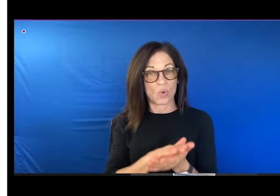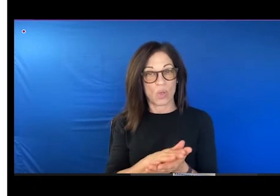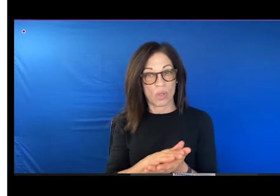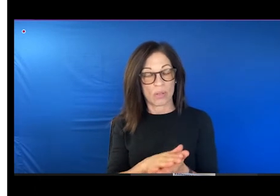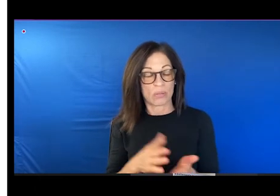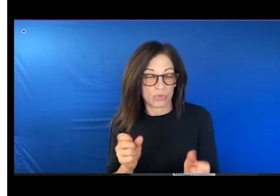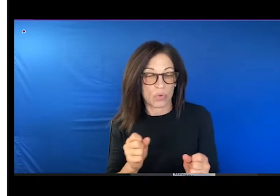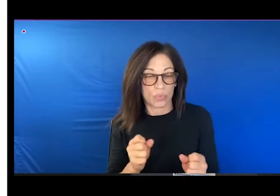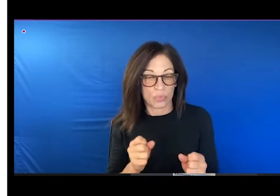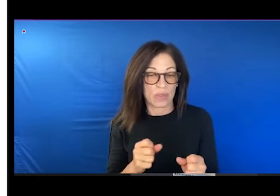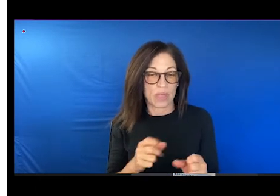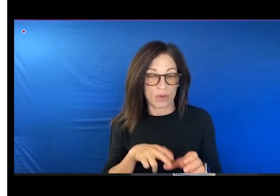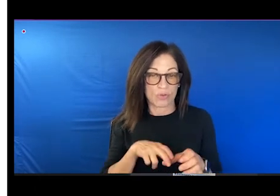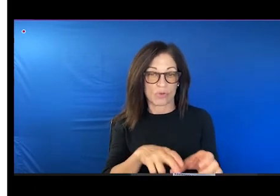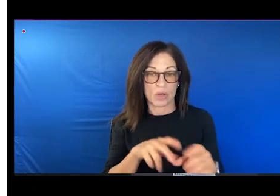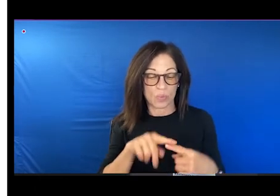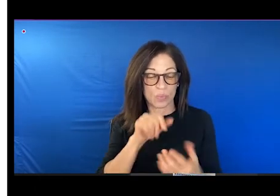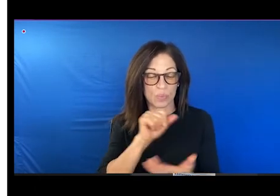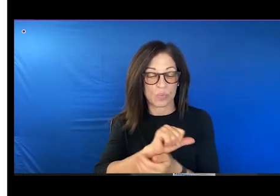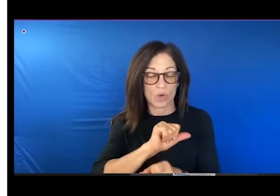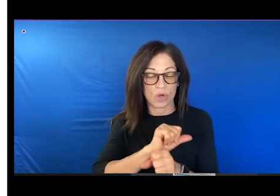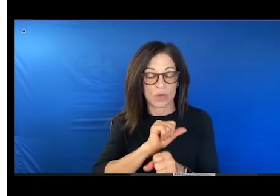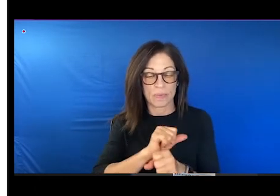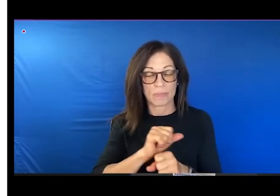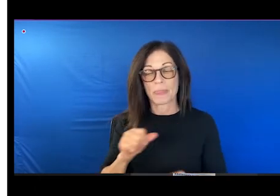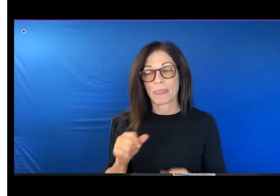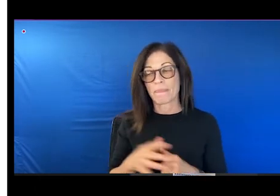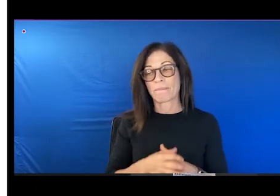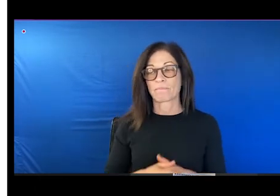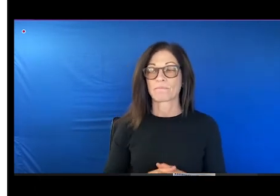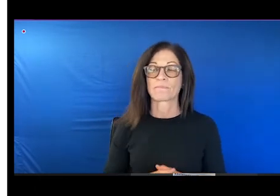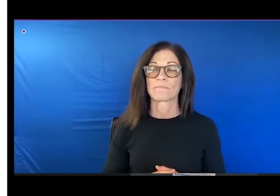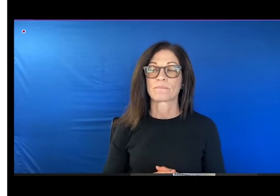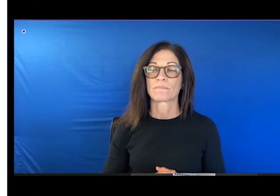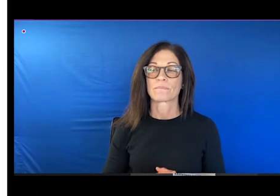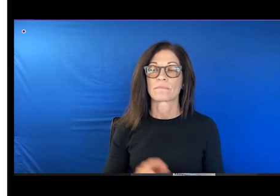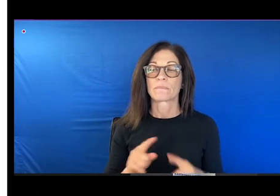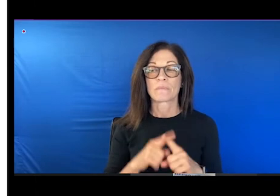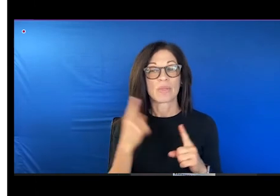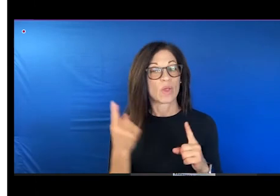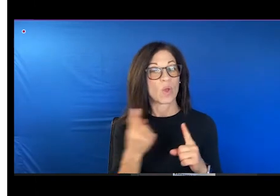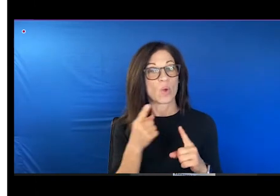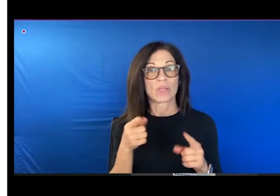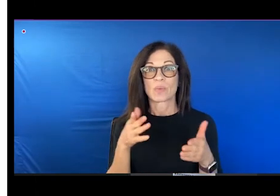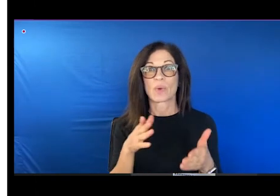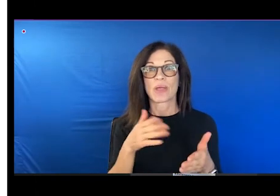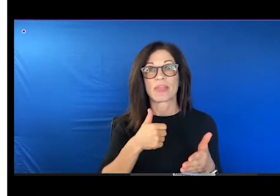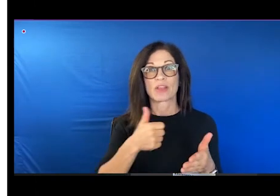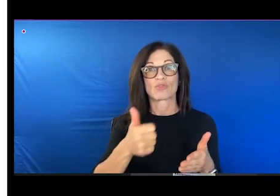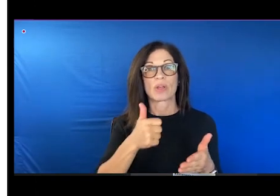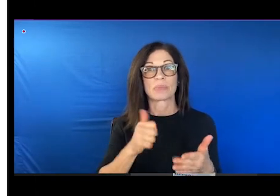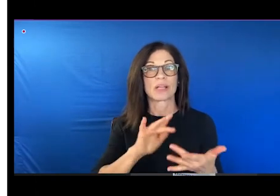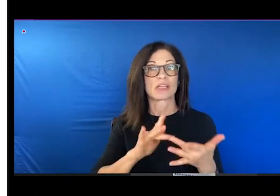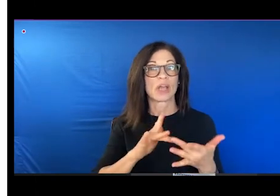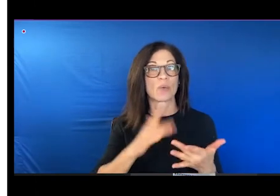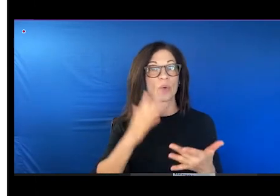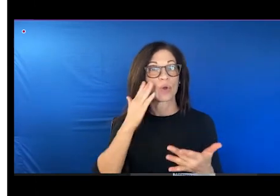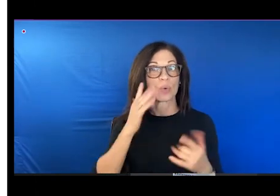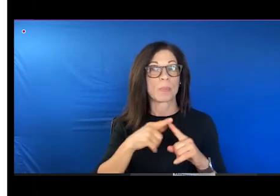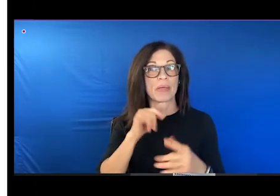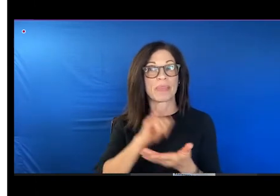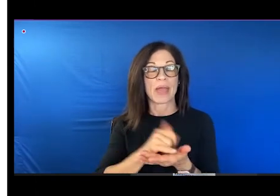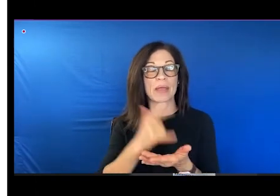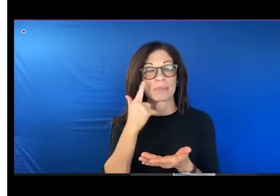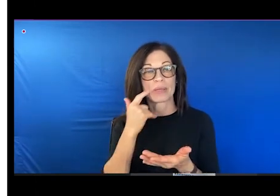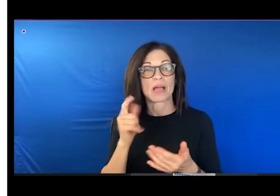of the school and the students. But the only way they learned about that was by